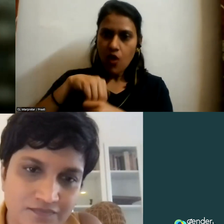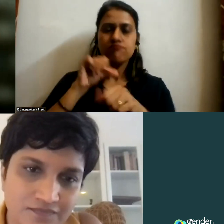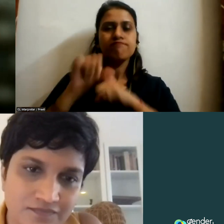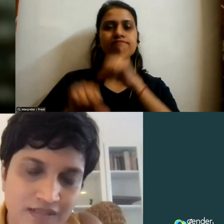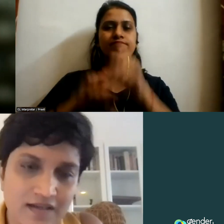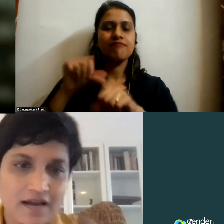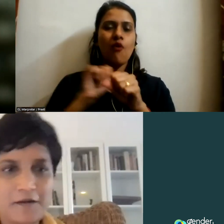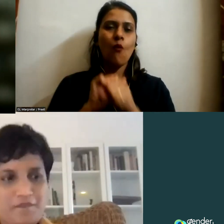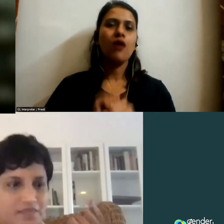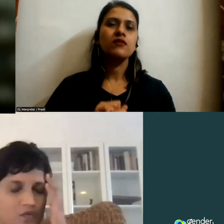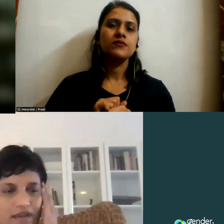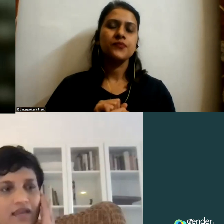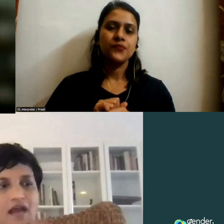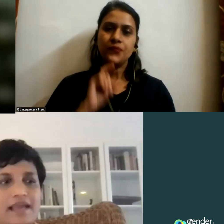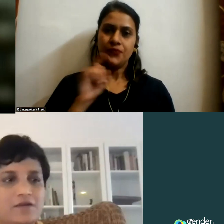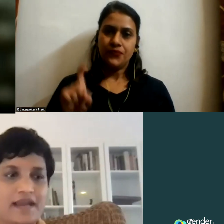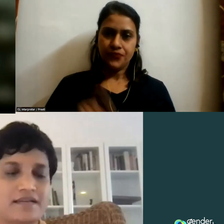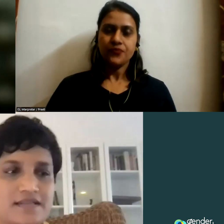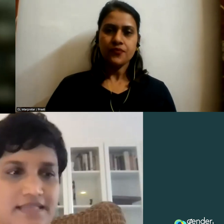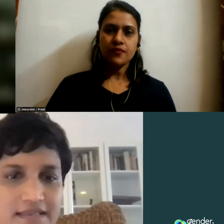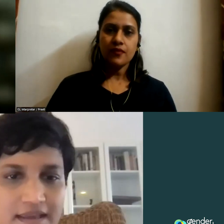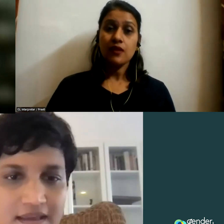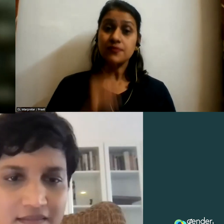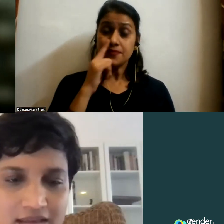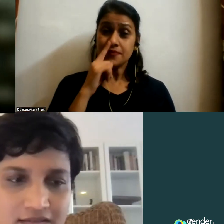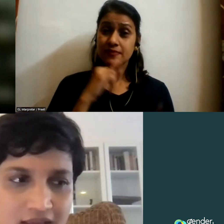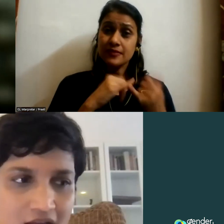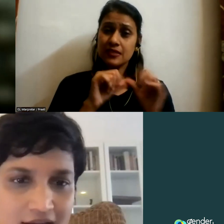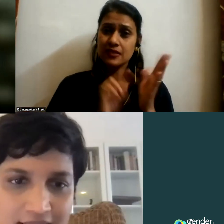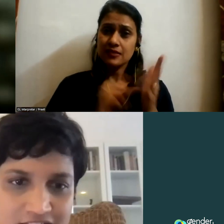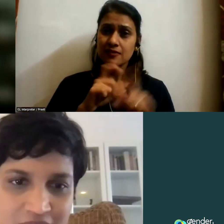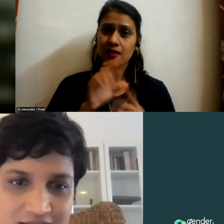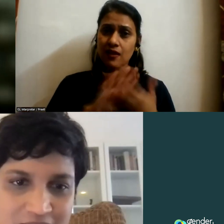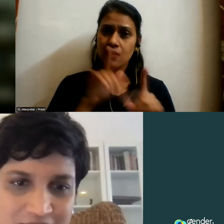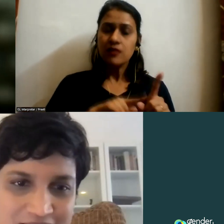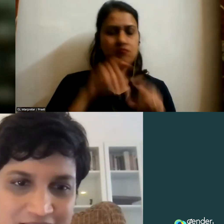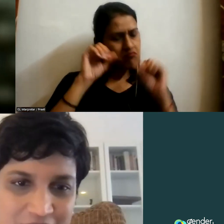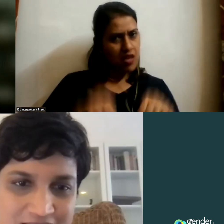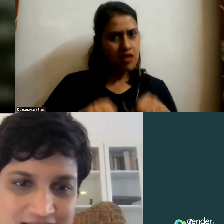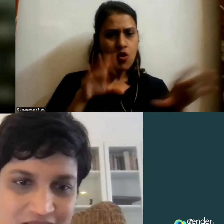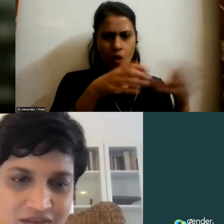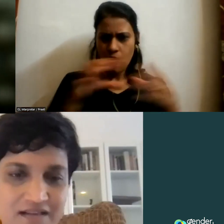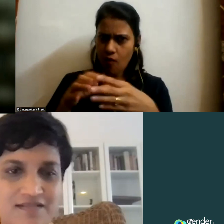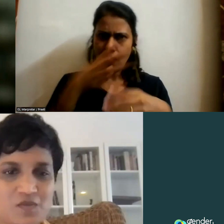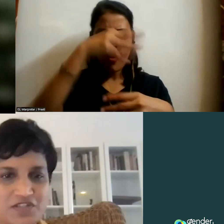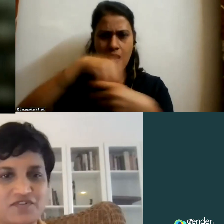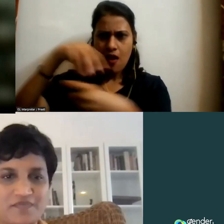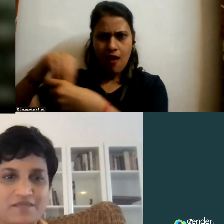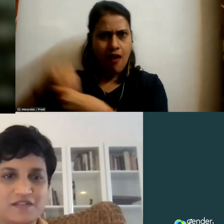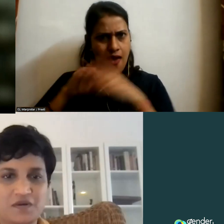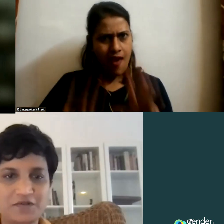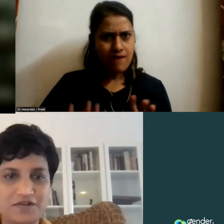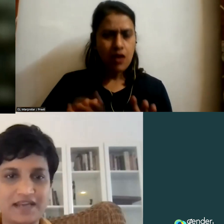process? The way I look at it is that they are active participants, right? Because we learn so much